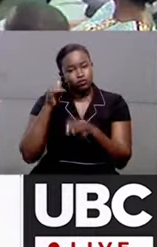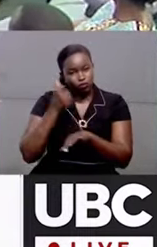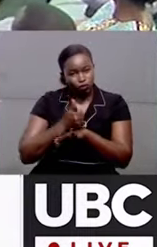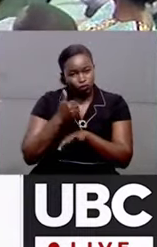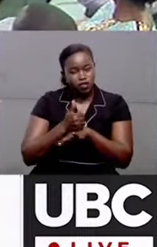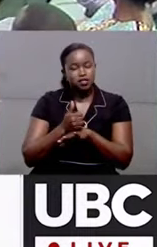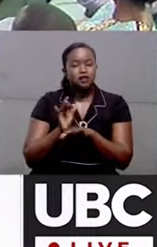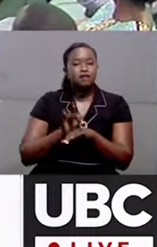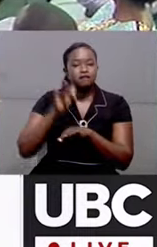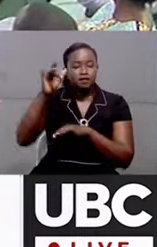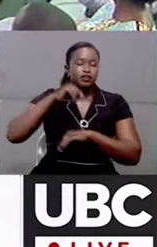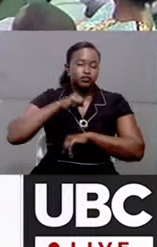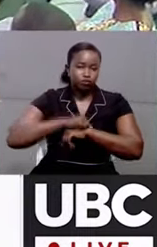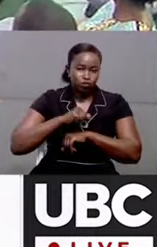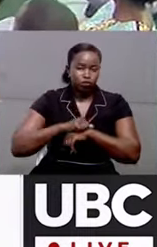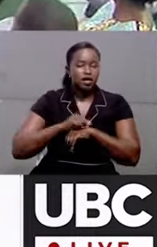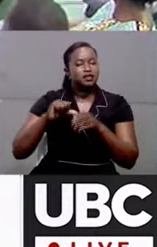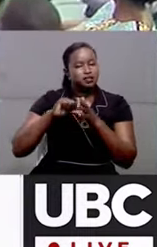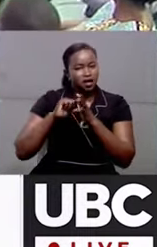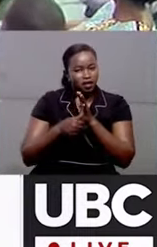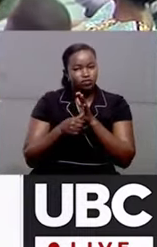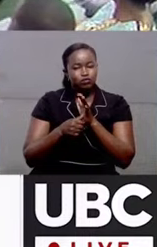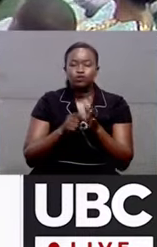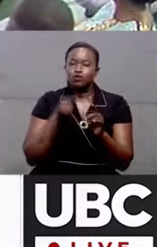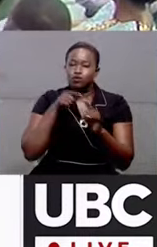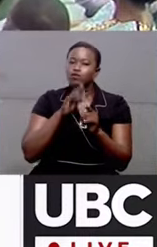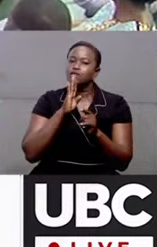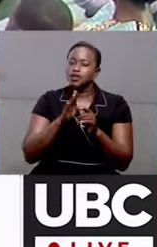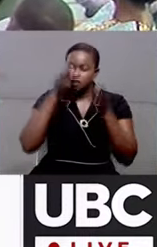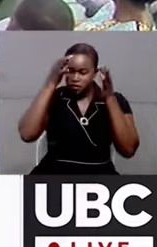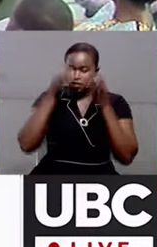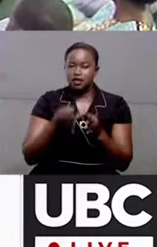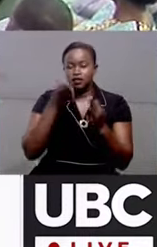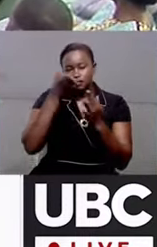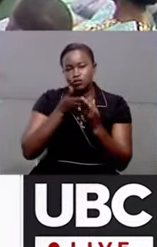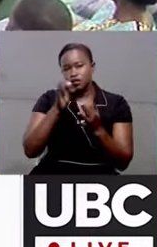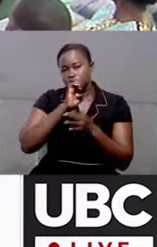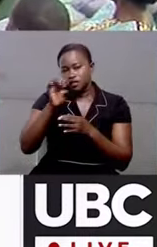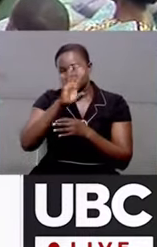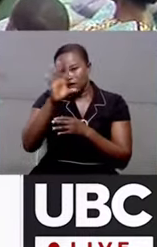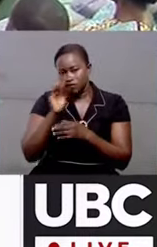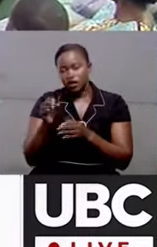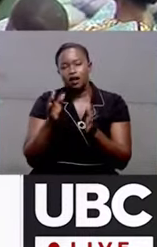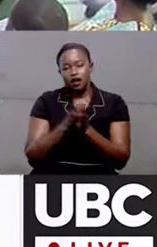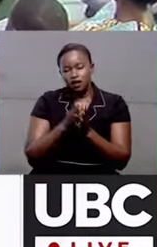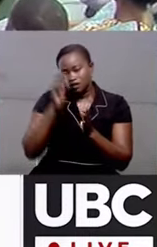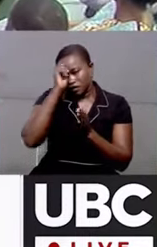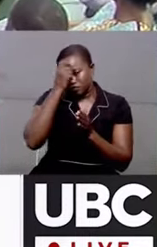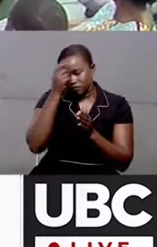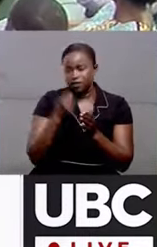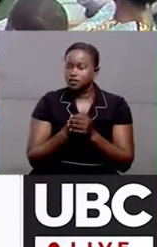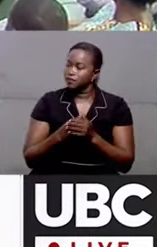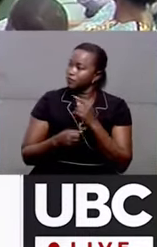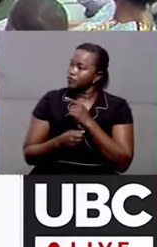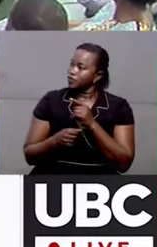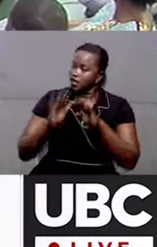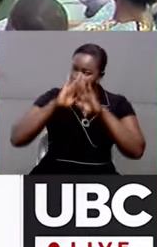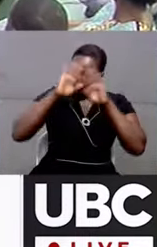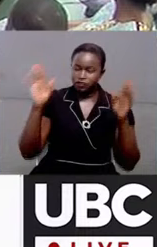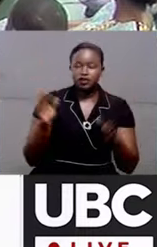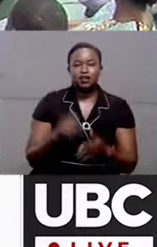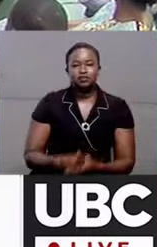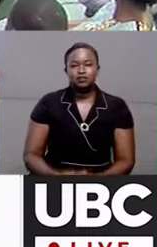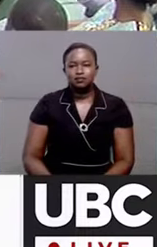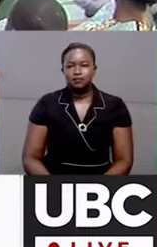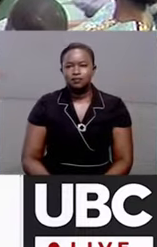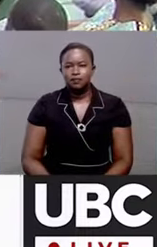School is still a matter to be decided between East Africa and the government. Clarification. Madam Speaker.